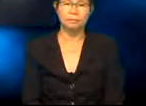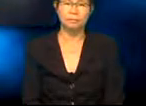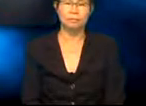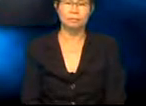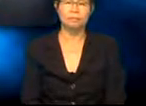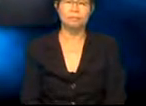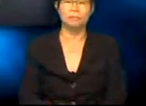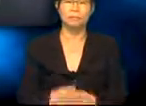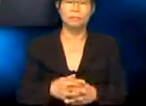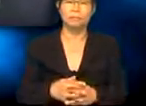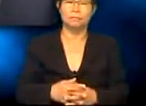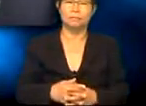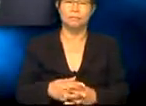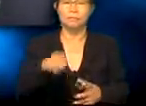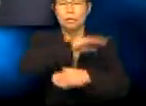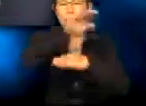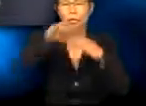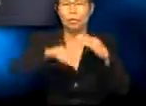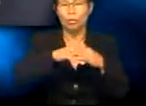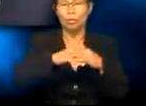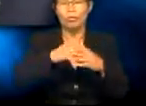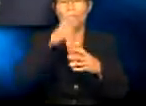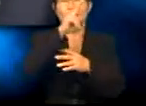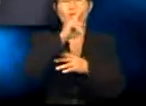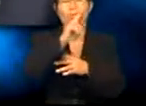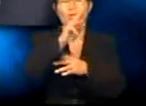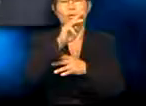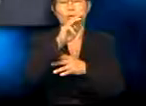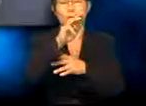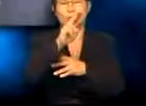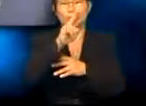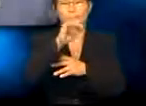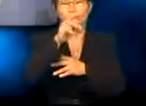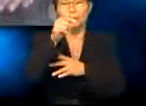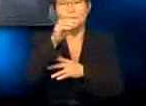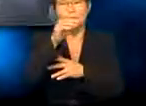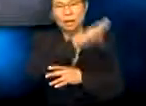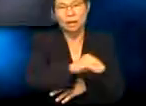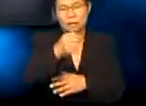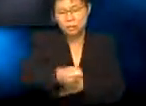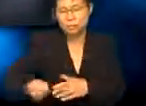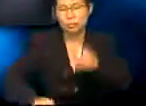The medium has all the nutrients, vitamins, and certain substances